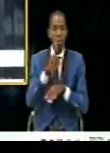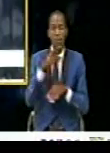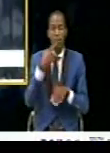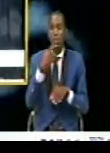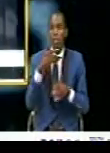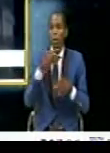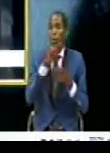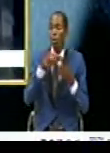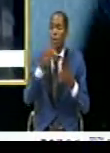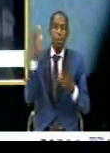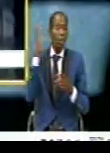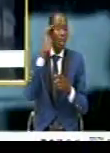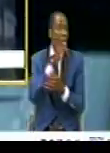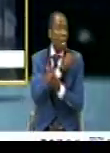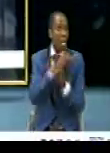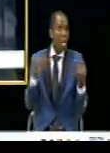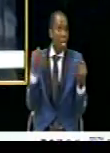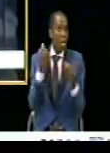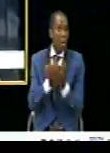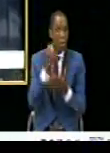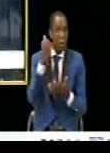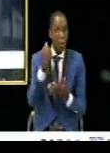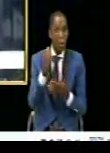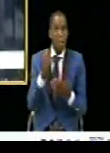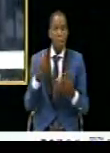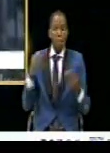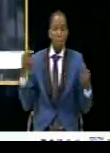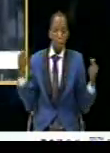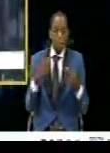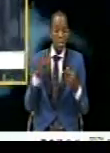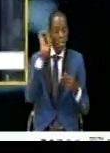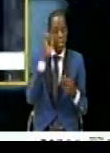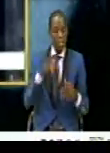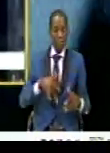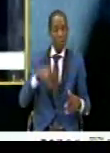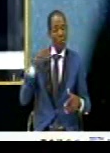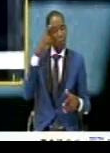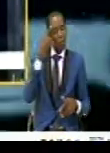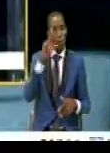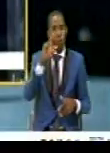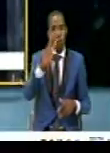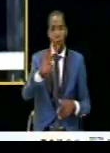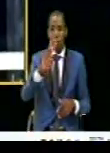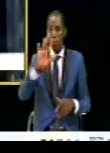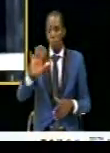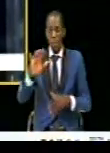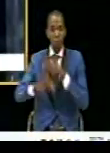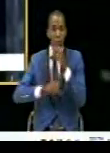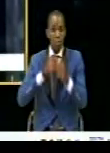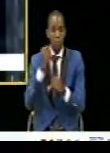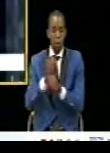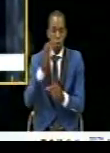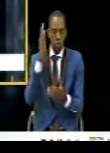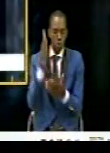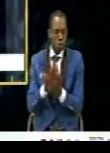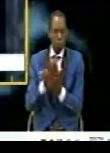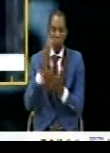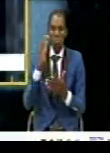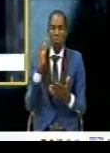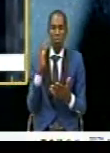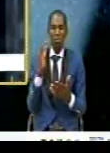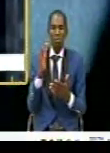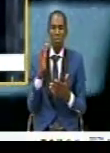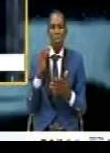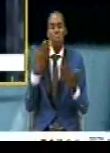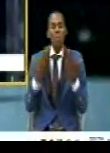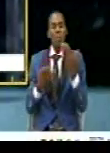time that he has finished the message, and he said, immediately you hear the last amen. My brethren, the pains I've been feeling